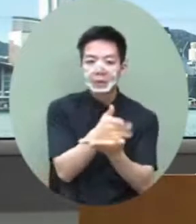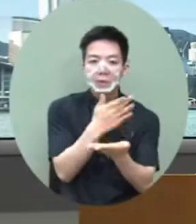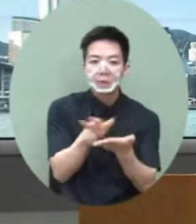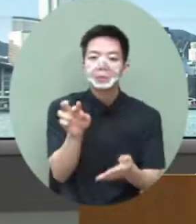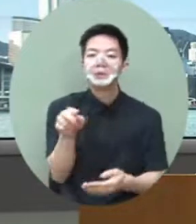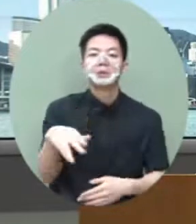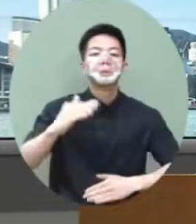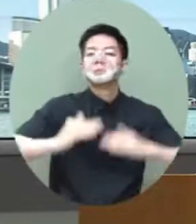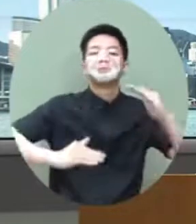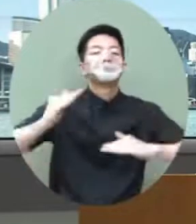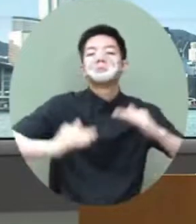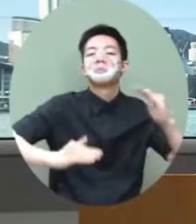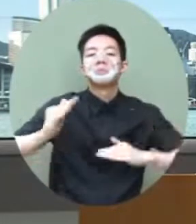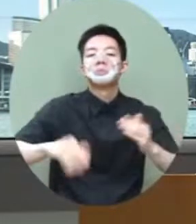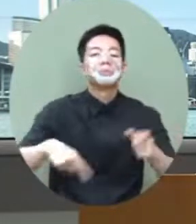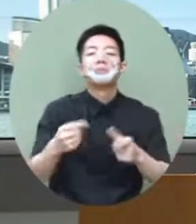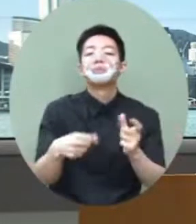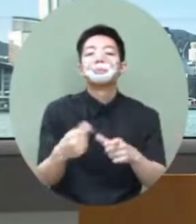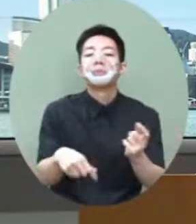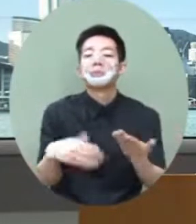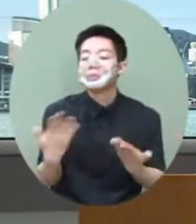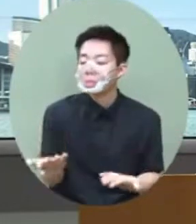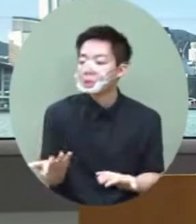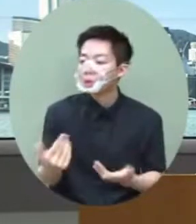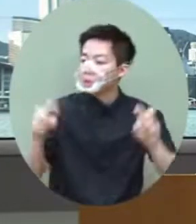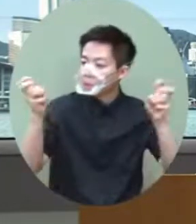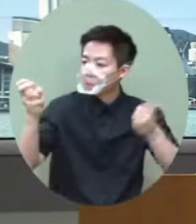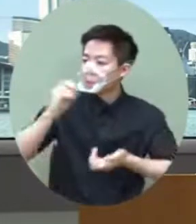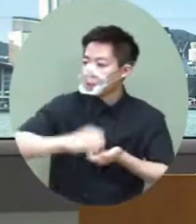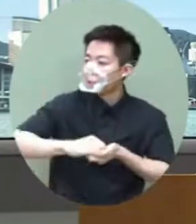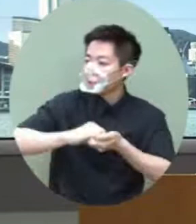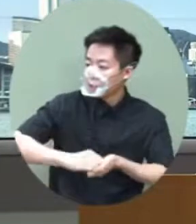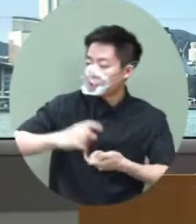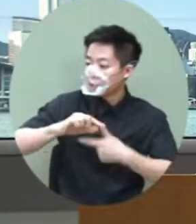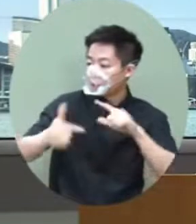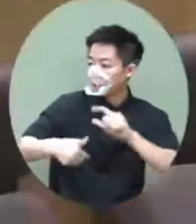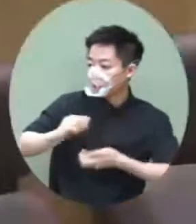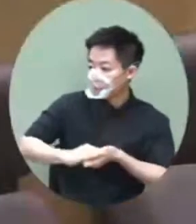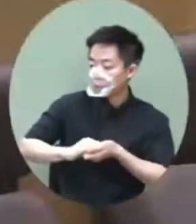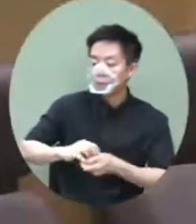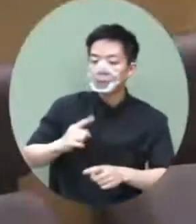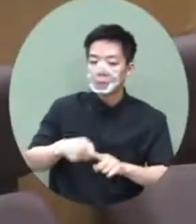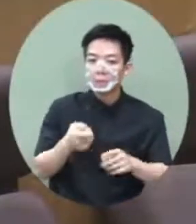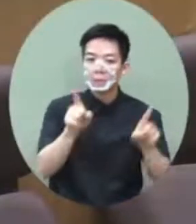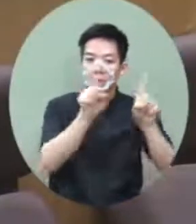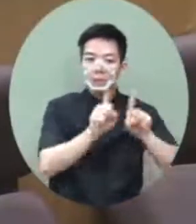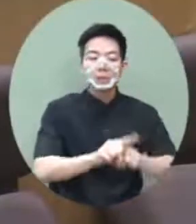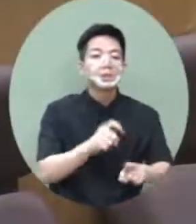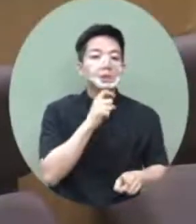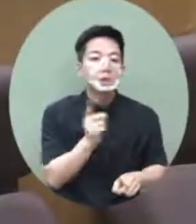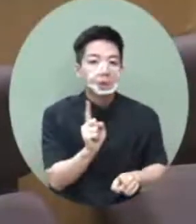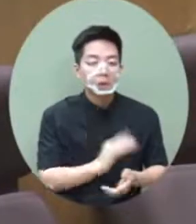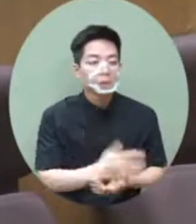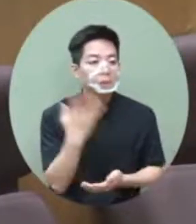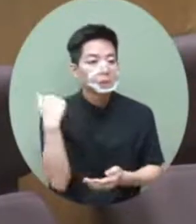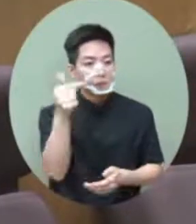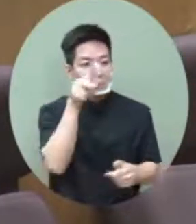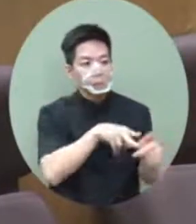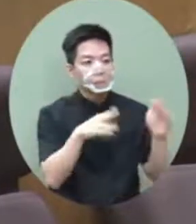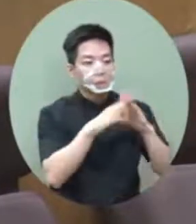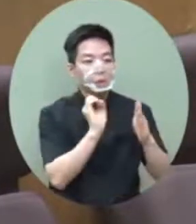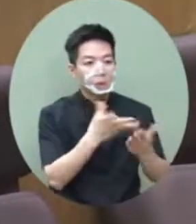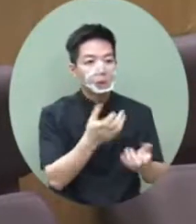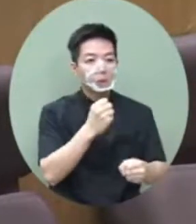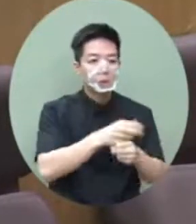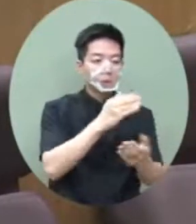circulating on the internet. That's a division of labor between mainland medics and Hong Kong